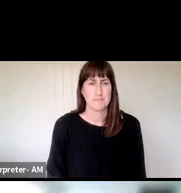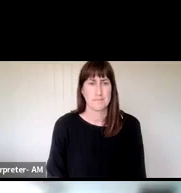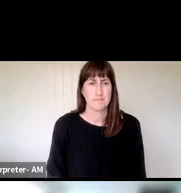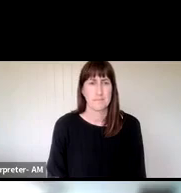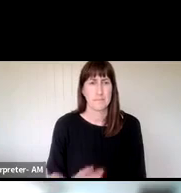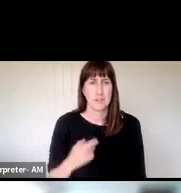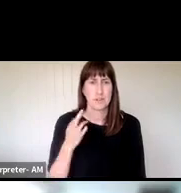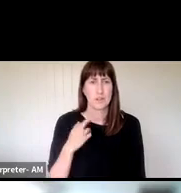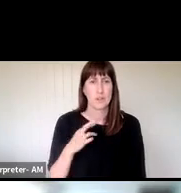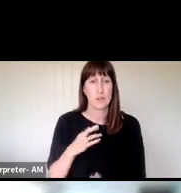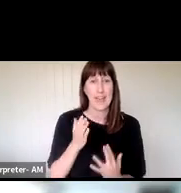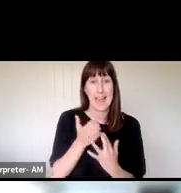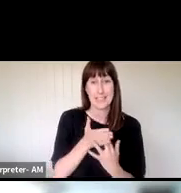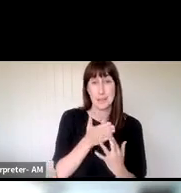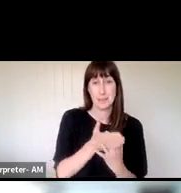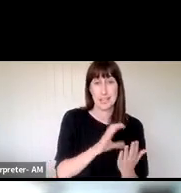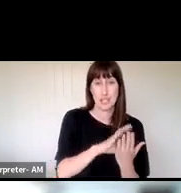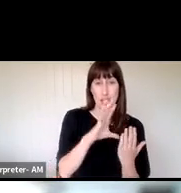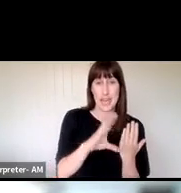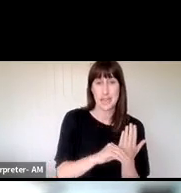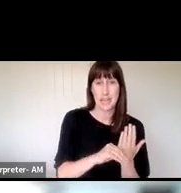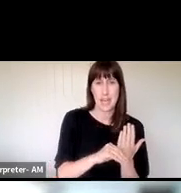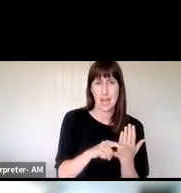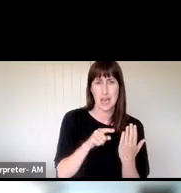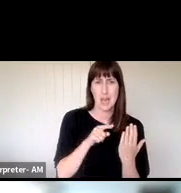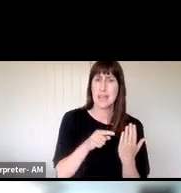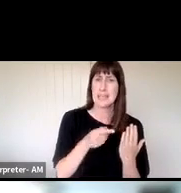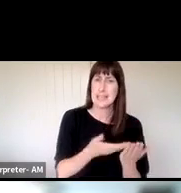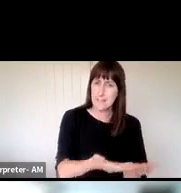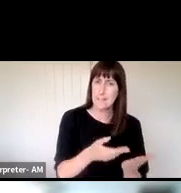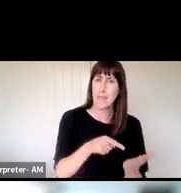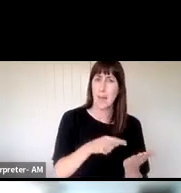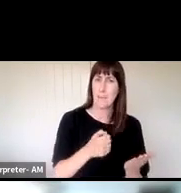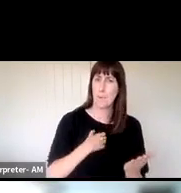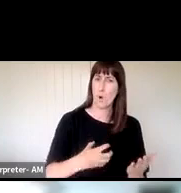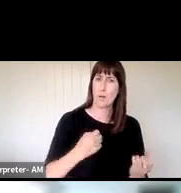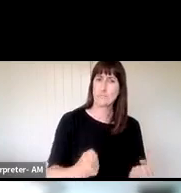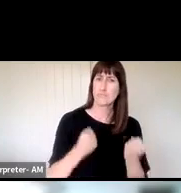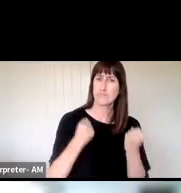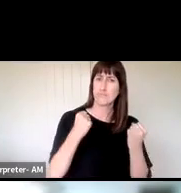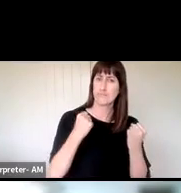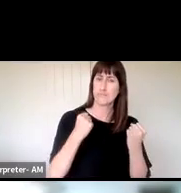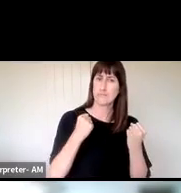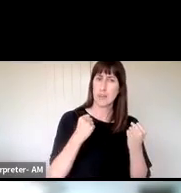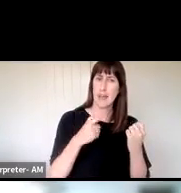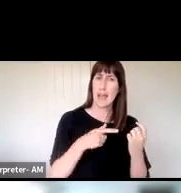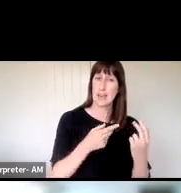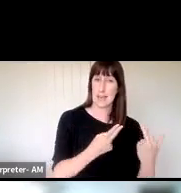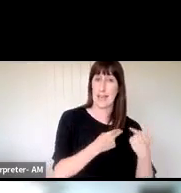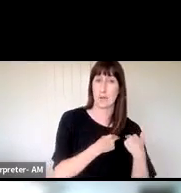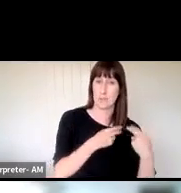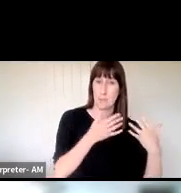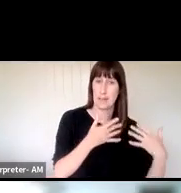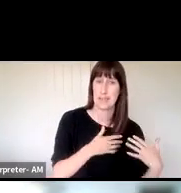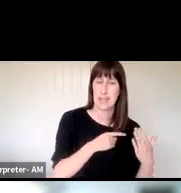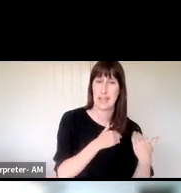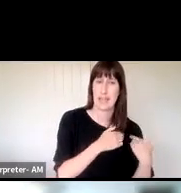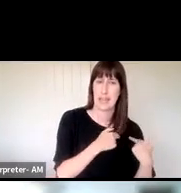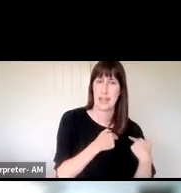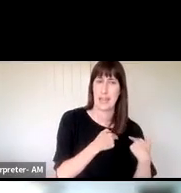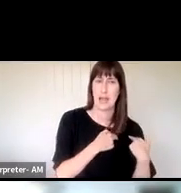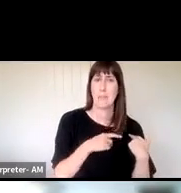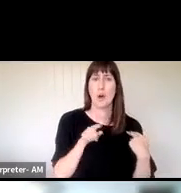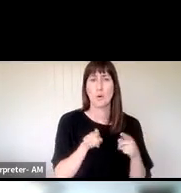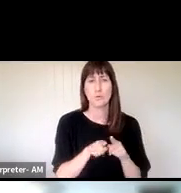the Accessibility Charter having a bit more clarity and teeth in reporting accountability, but putting the onus on the